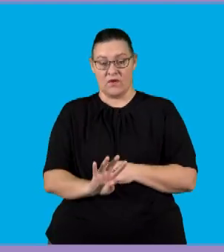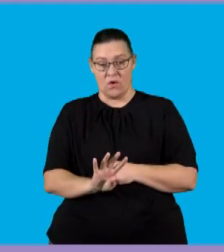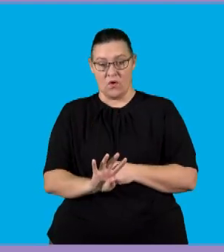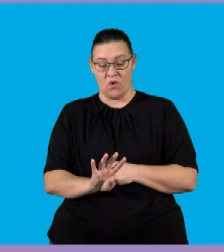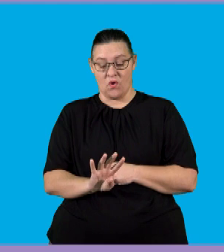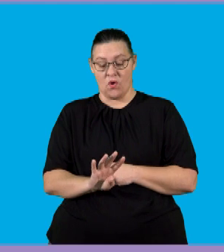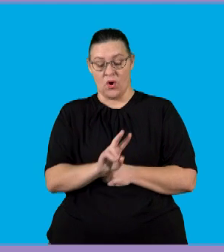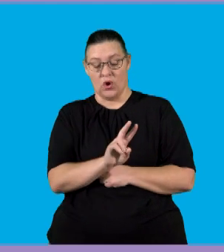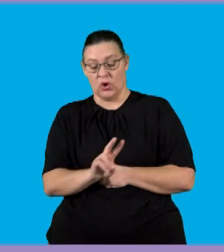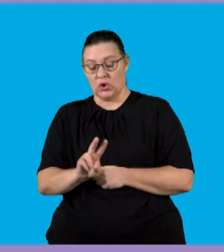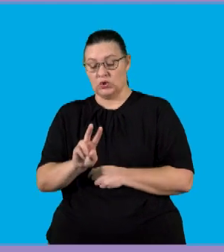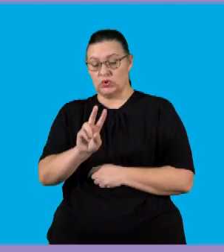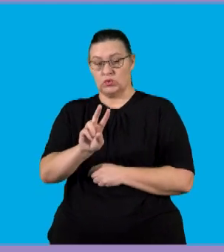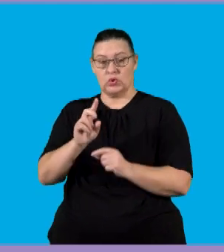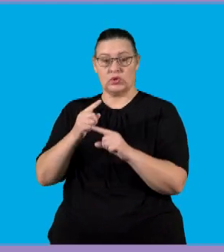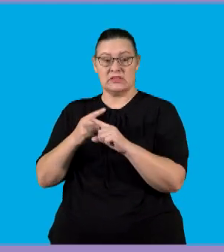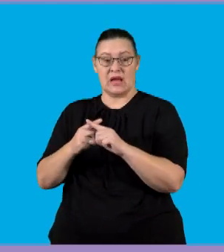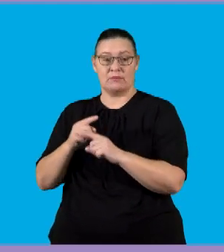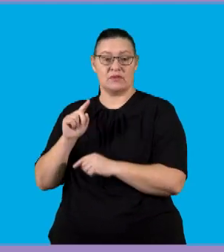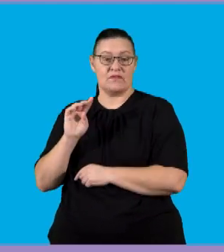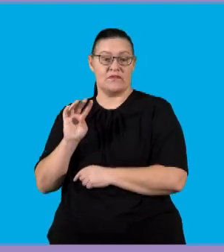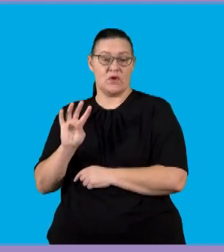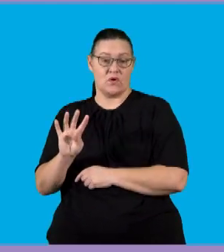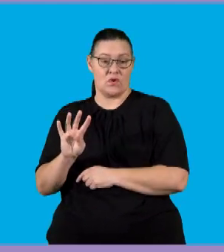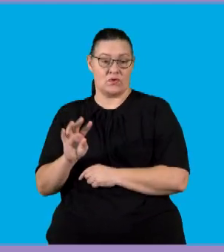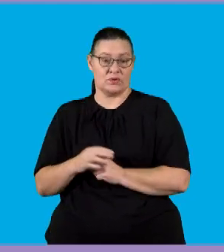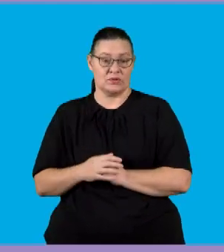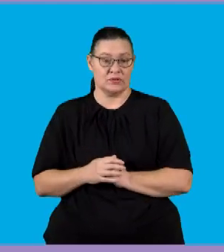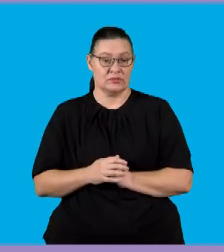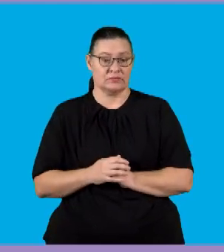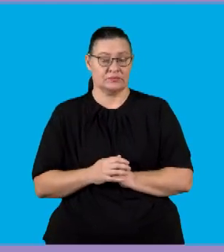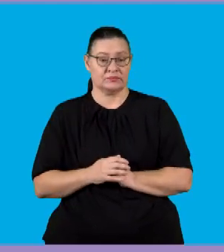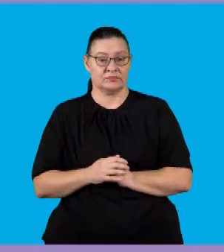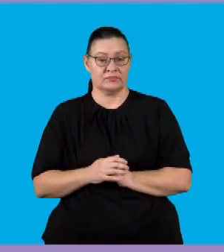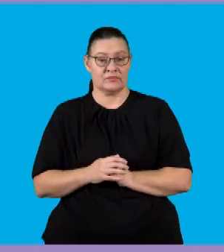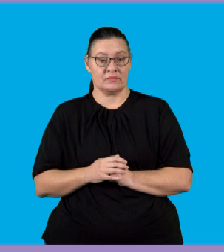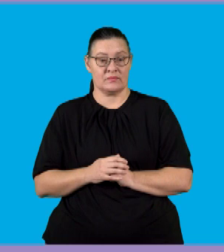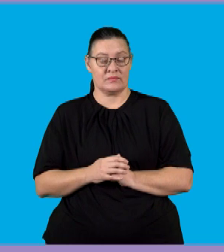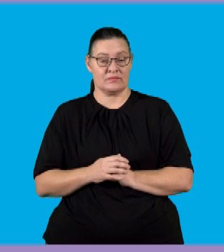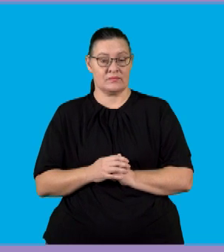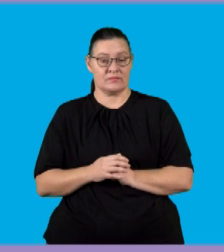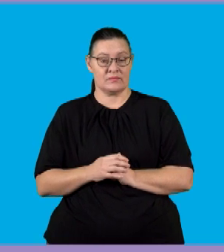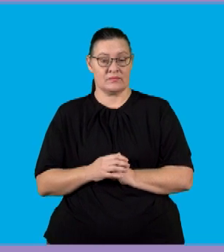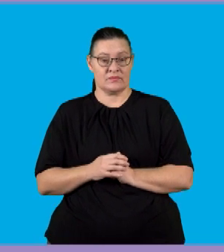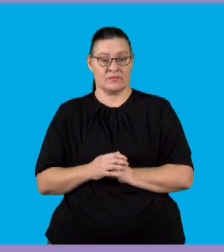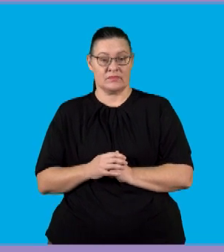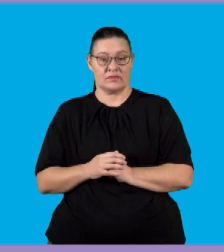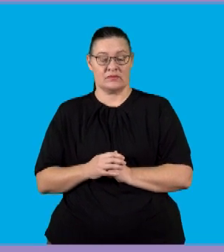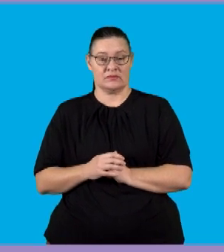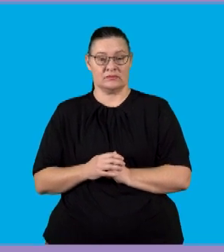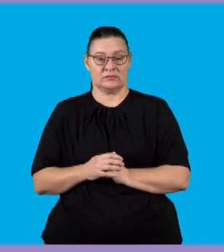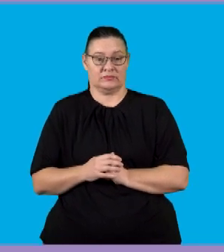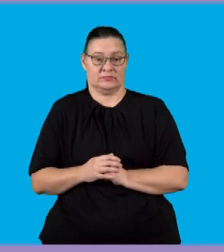done in the denominator, where we have the base 4, and that exponent 2 is going to multiply with that raised exponent